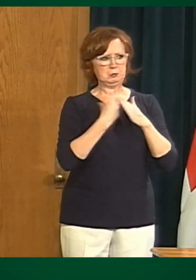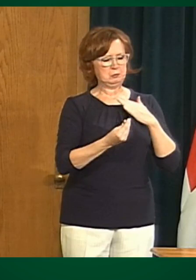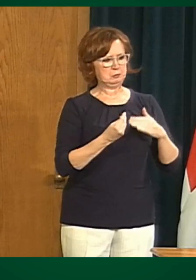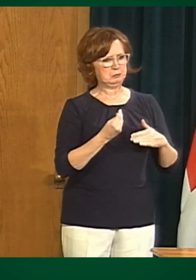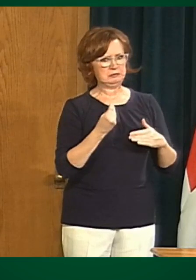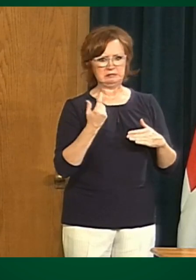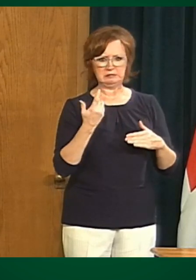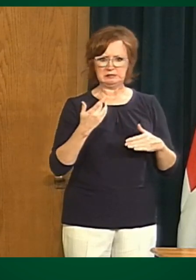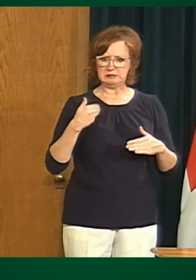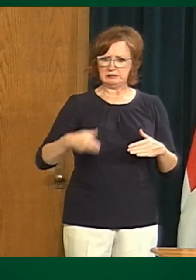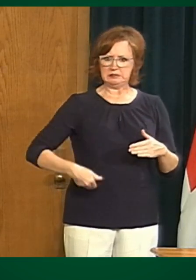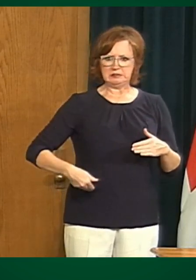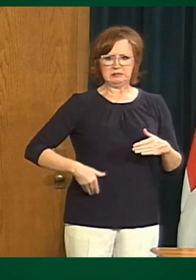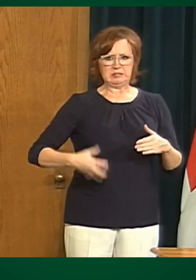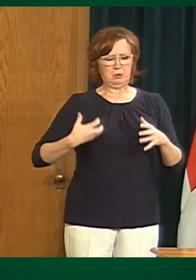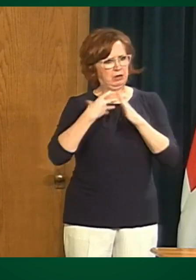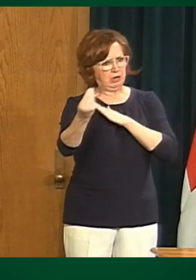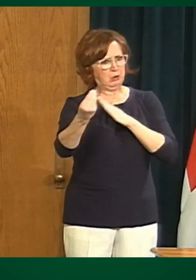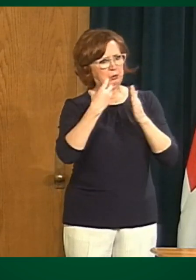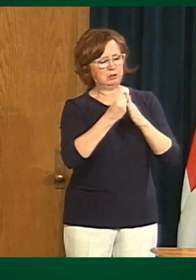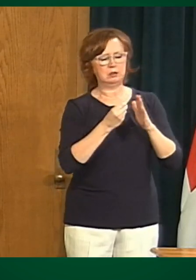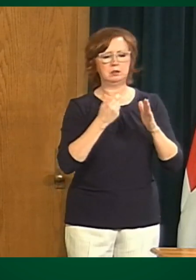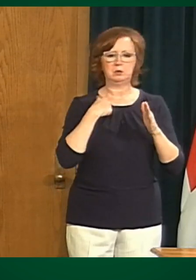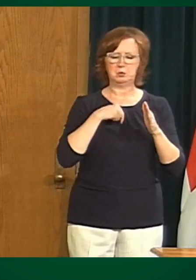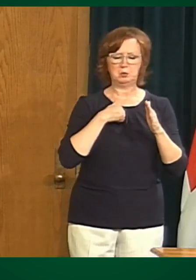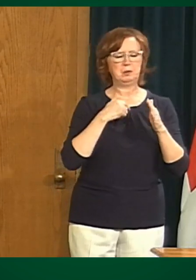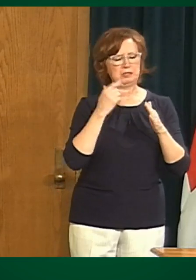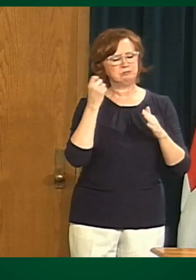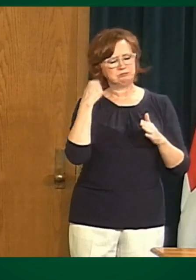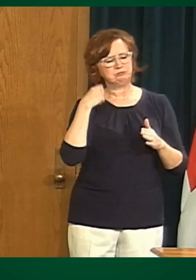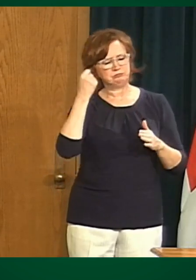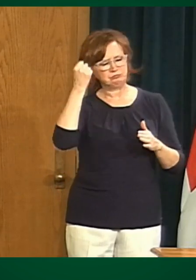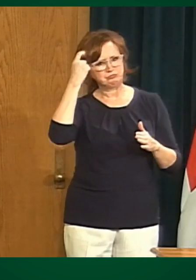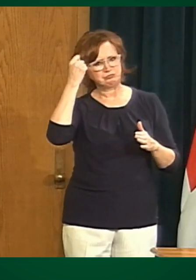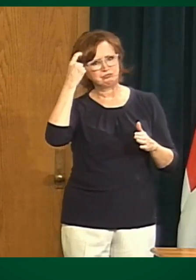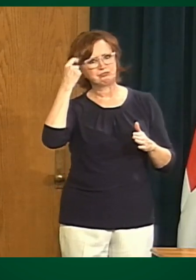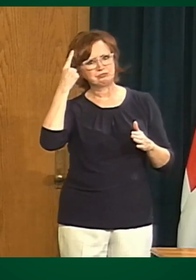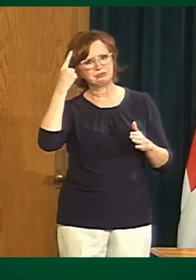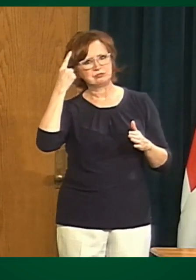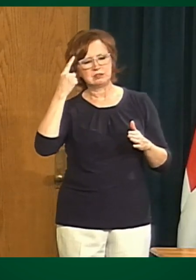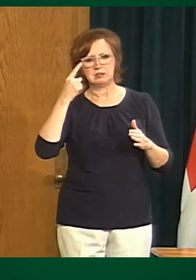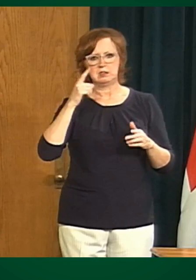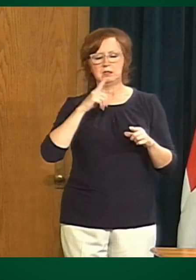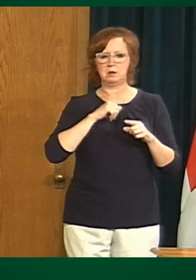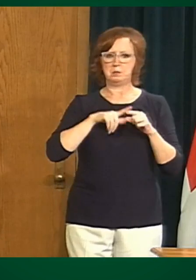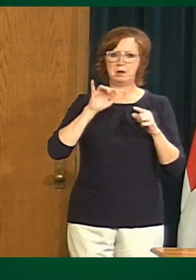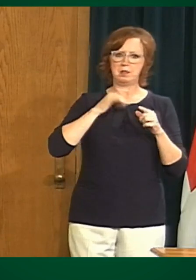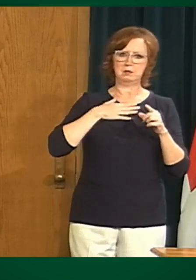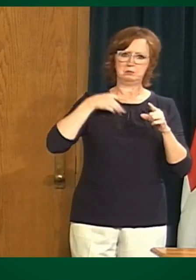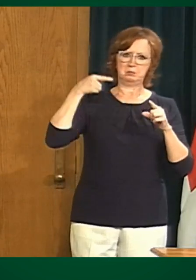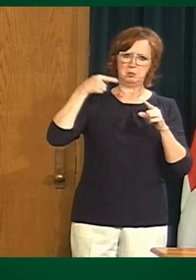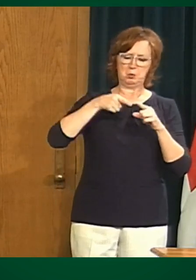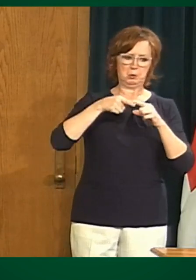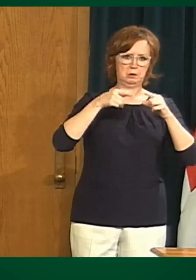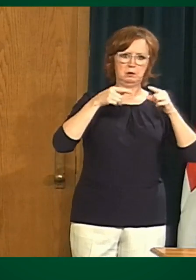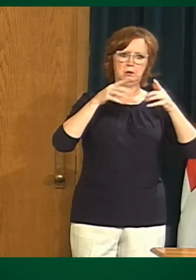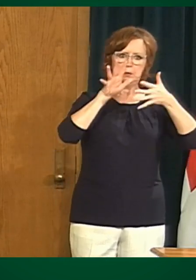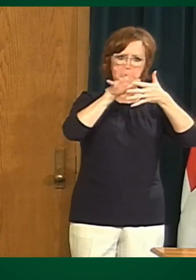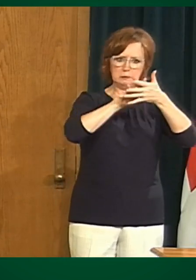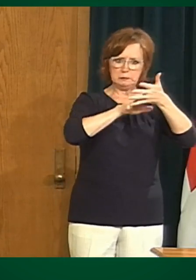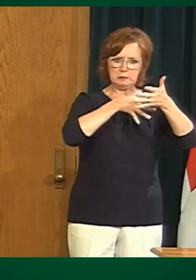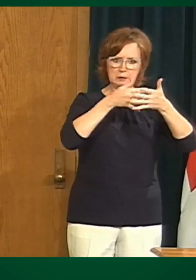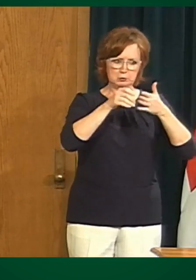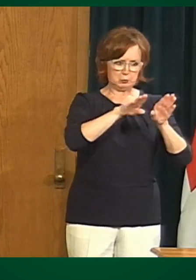why. We have tried to be very methodical with our conversation around not just reopening portions and sectors of the